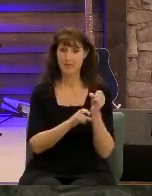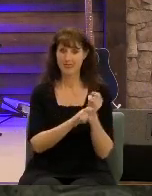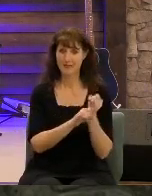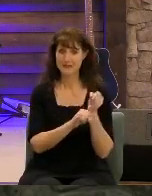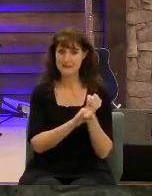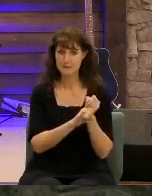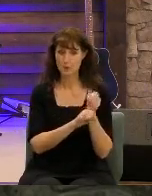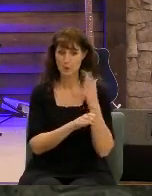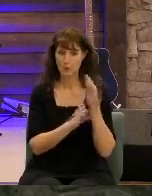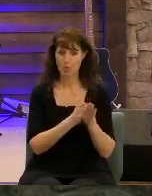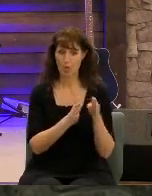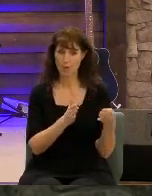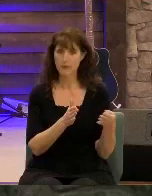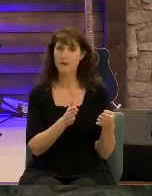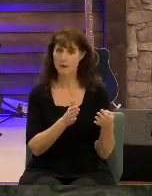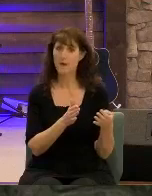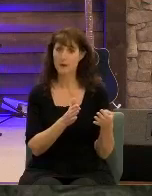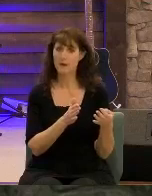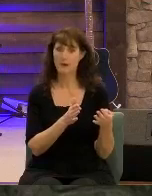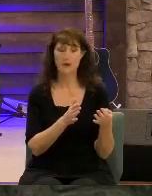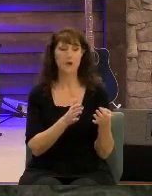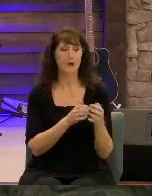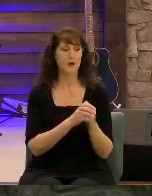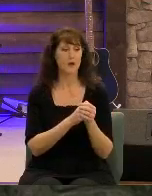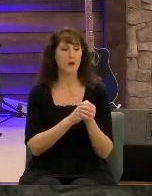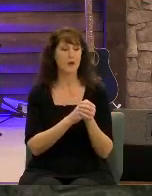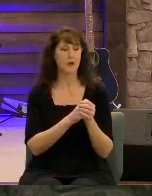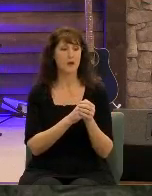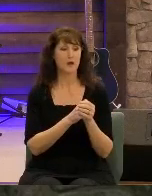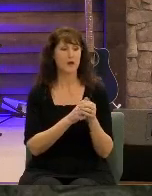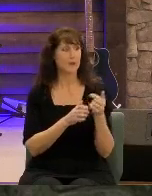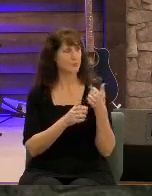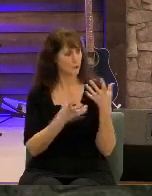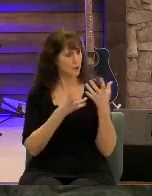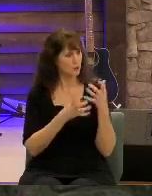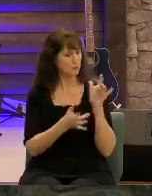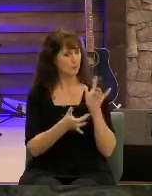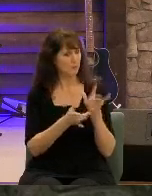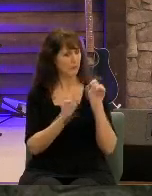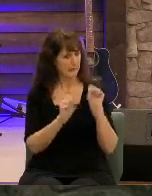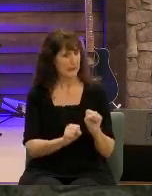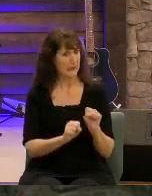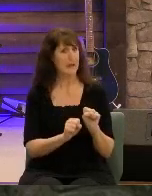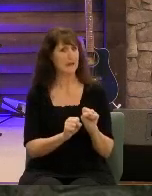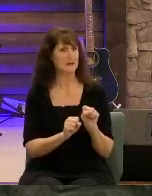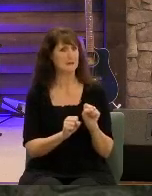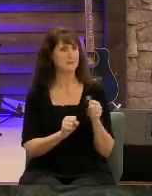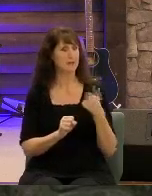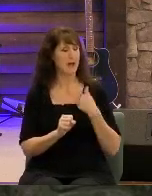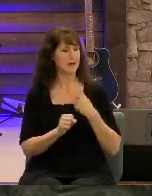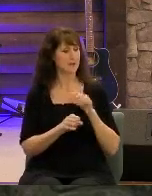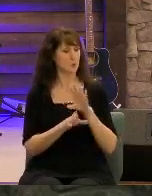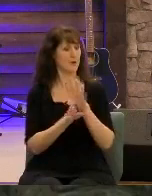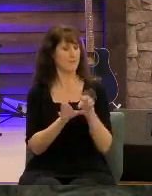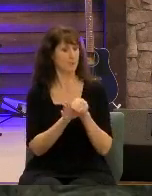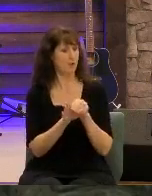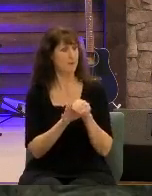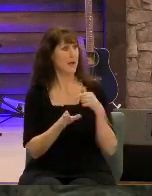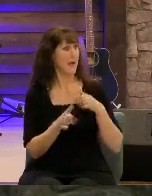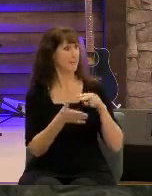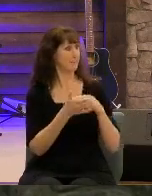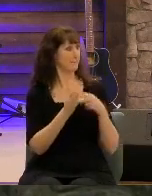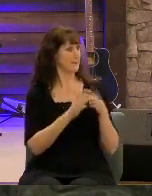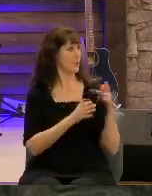of Italy. And we're going to get to be a part of that. And I say we're, I mean you,